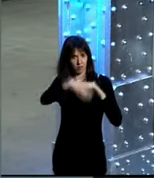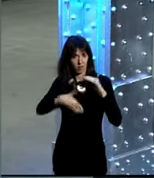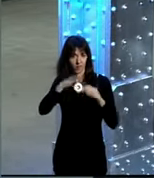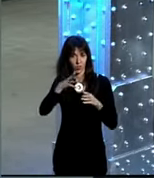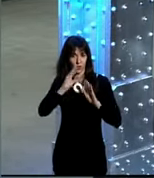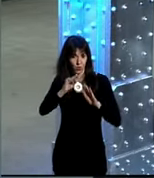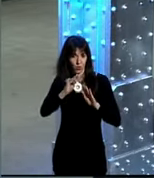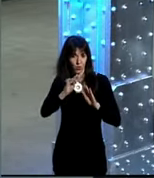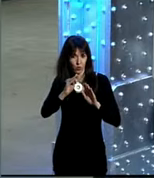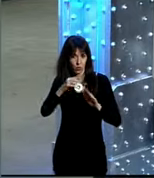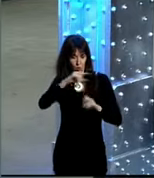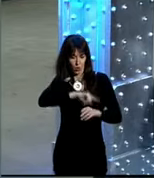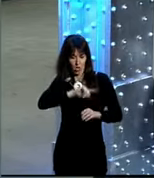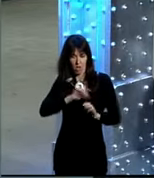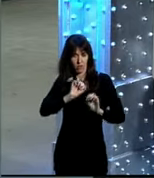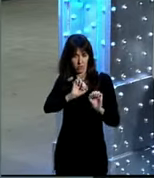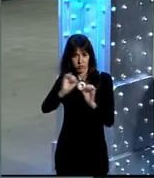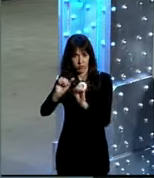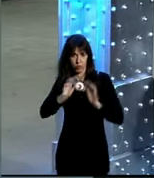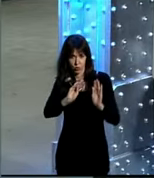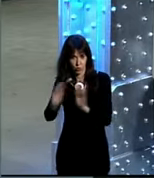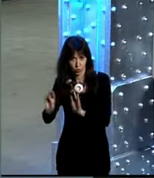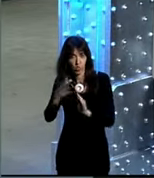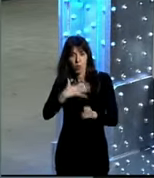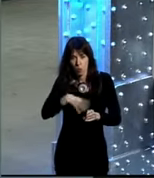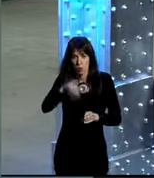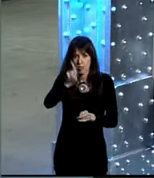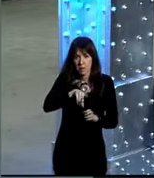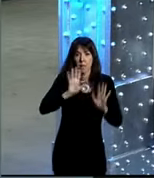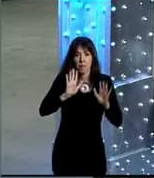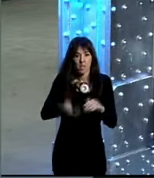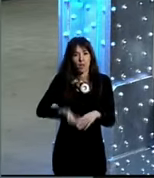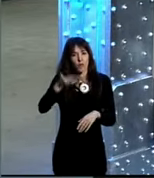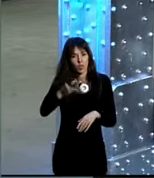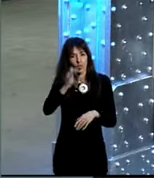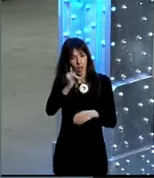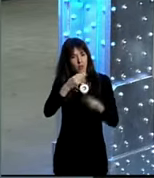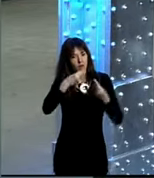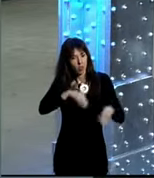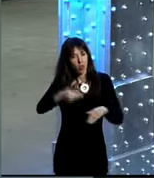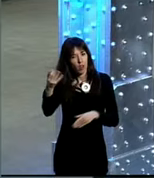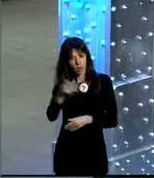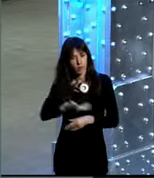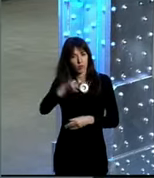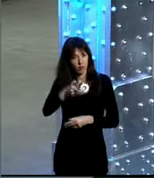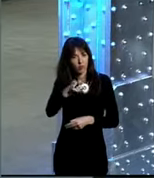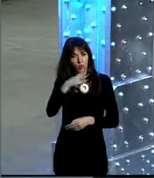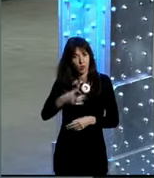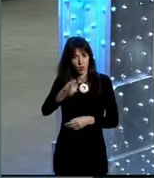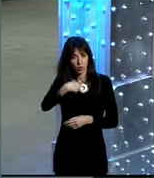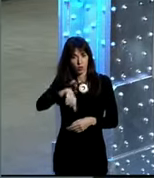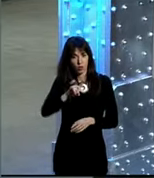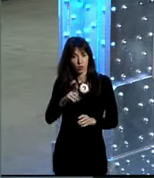last year where we didn't have the stories or the story world we needed at all. So we created them ourselves from